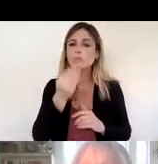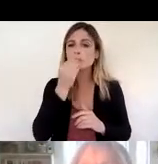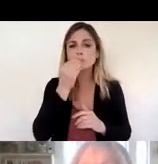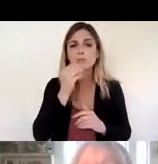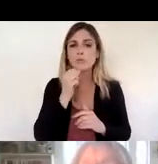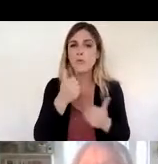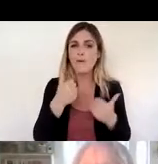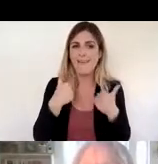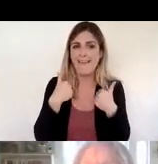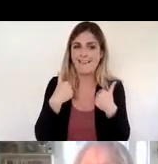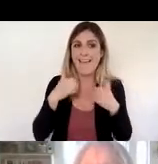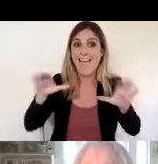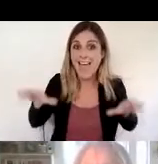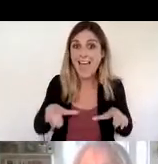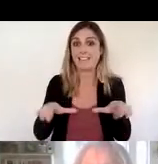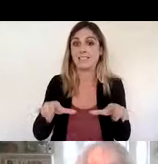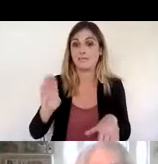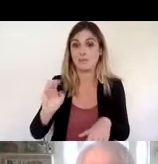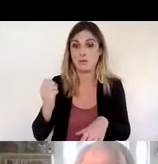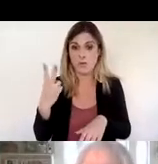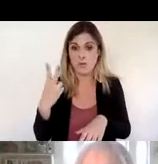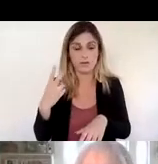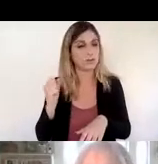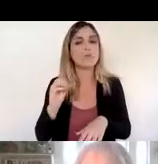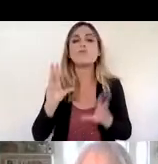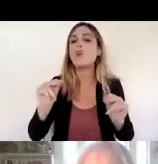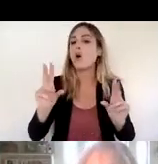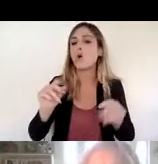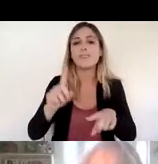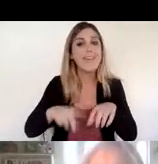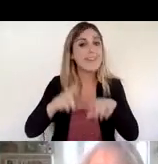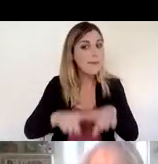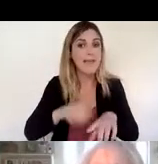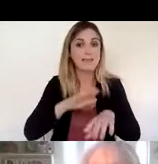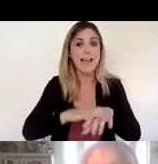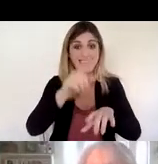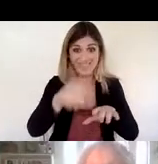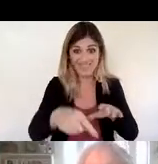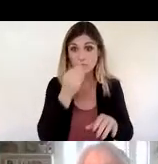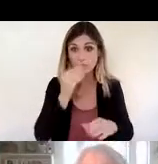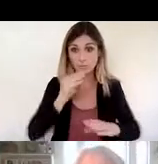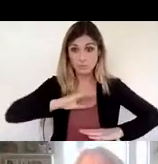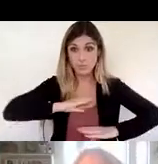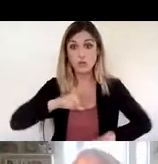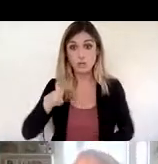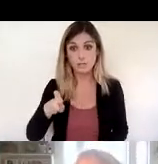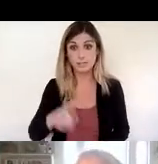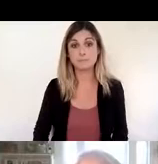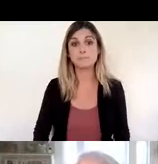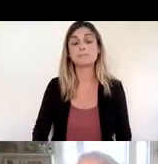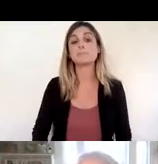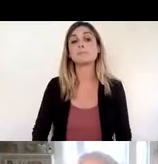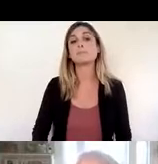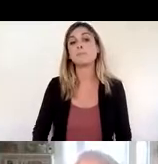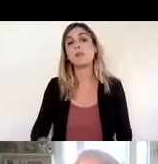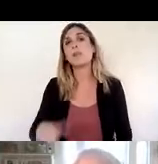these foods is active vitamin B12. So no, we cannot depend on these to meet vitamin B12 needs. There's also this